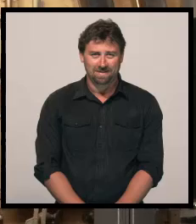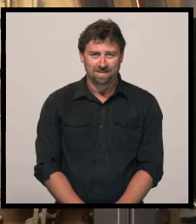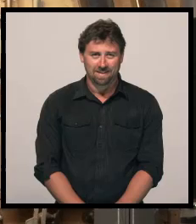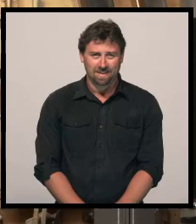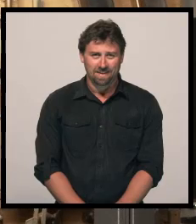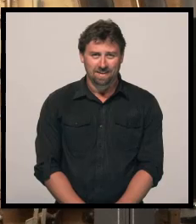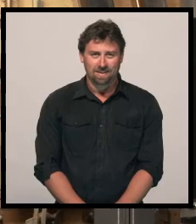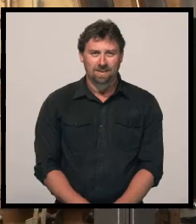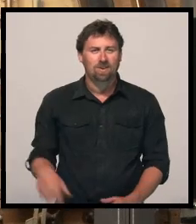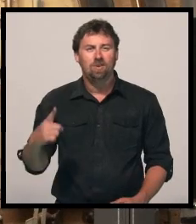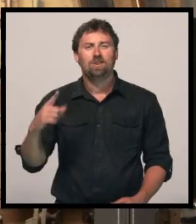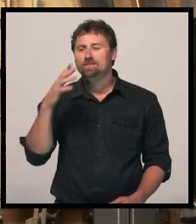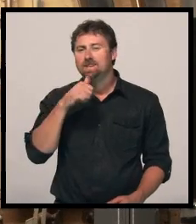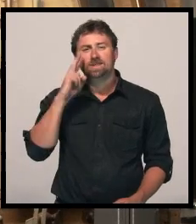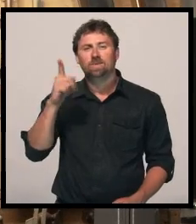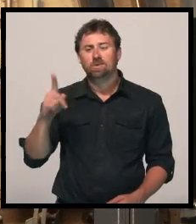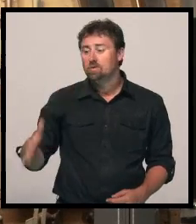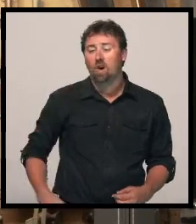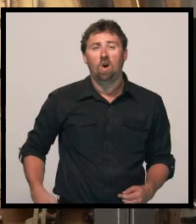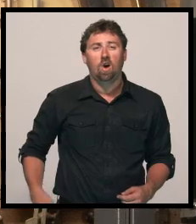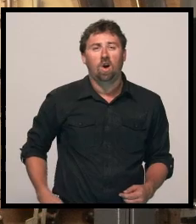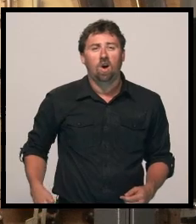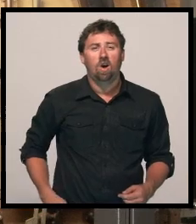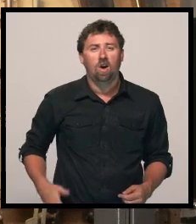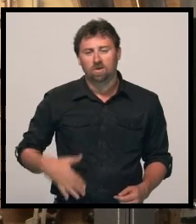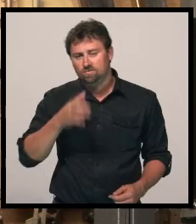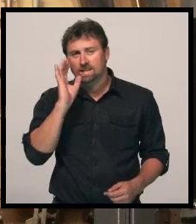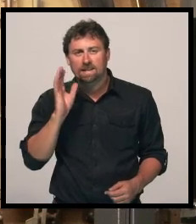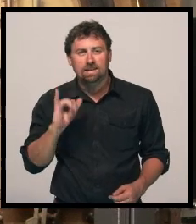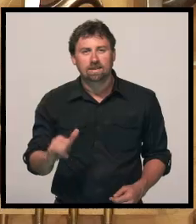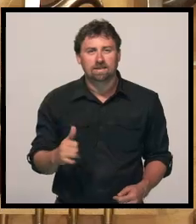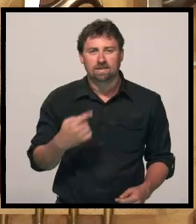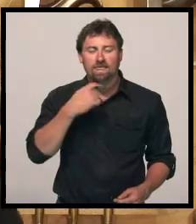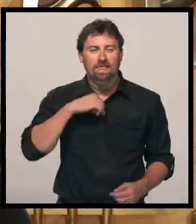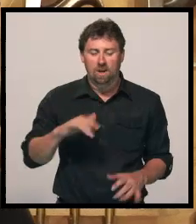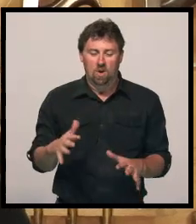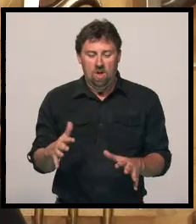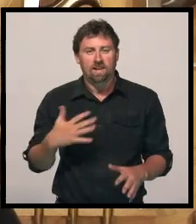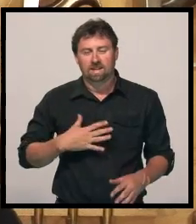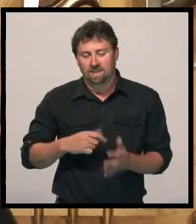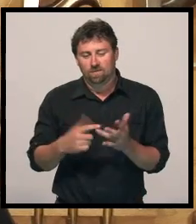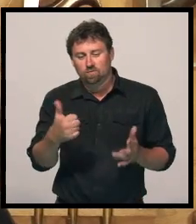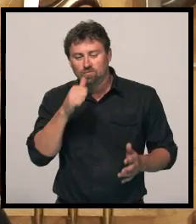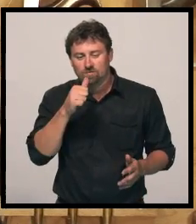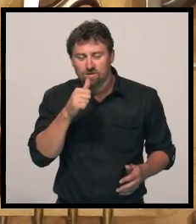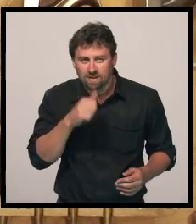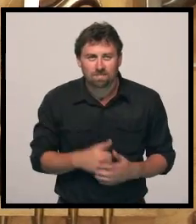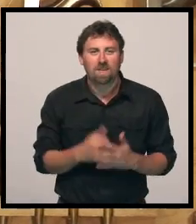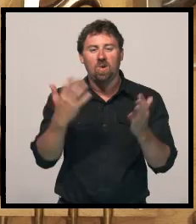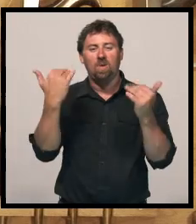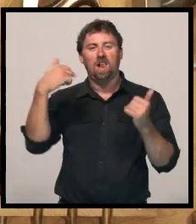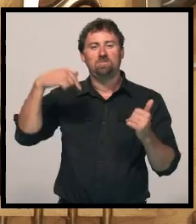Oh, for those of you who missed that, that was Bob just having a drink. He gets the jitters before we start shooting. So welcome and thank you for joining